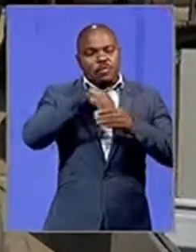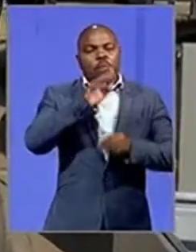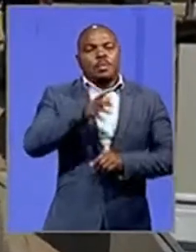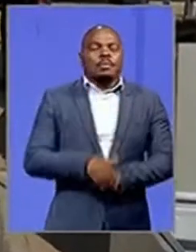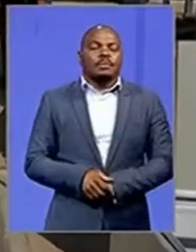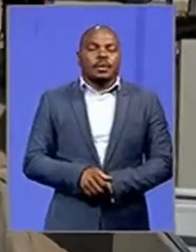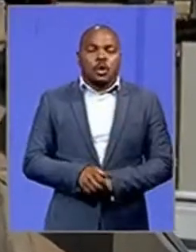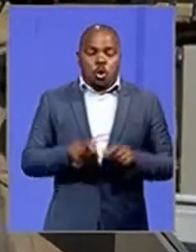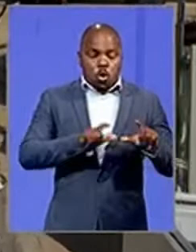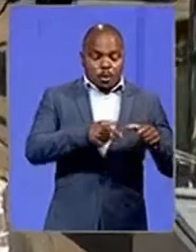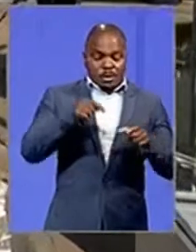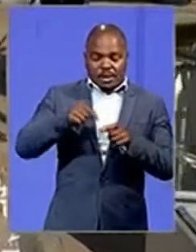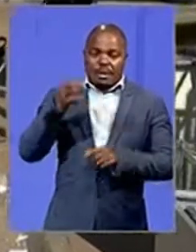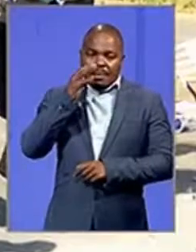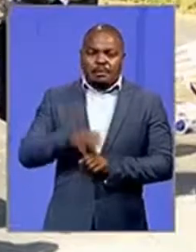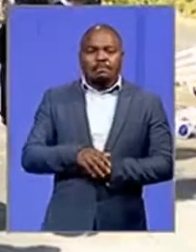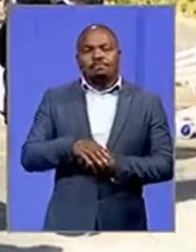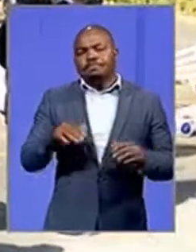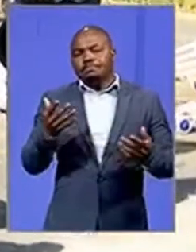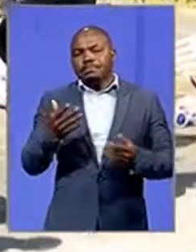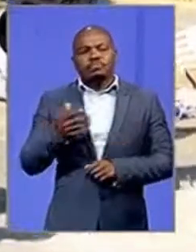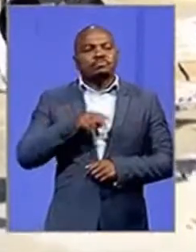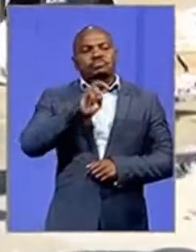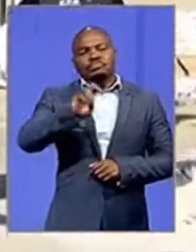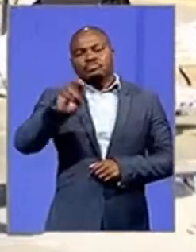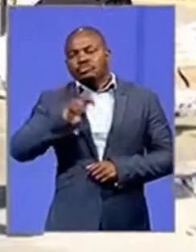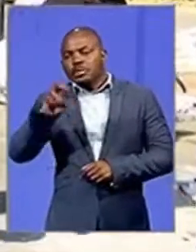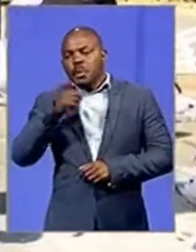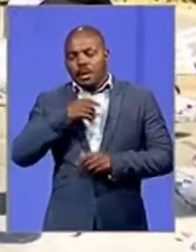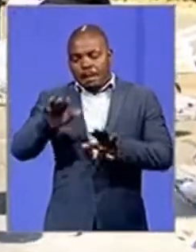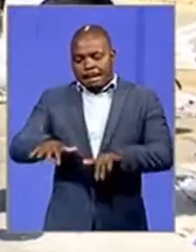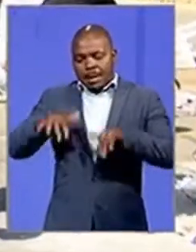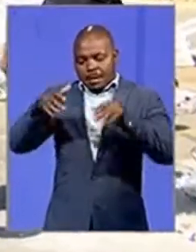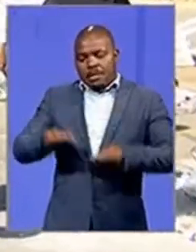Dikomiti tsotlhe di re pegelo ka maeto a tserweng e tla tlhagisa ka kwa palamenteng le fa setšhabeng.